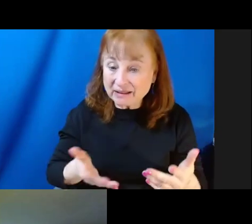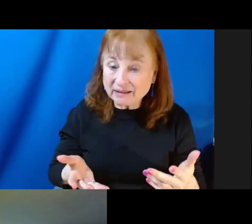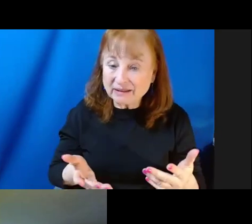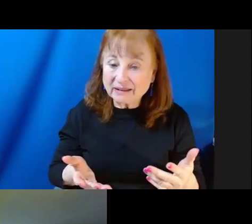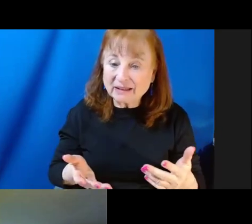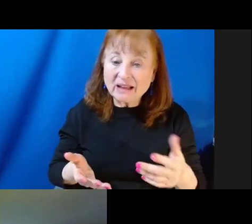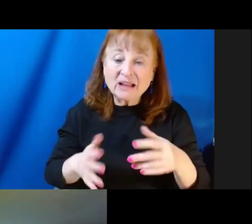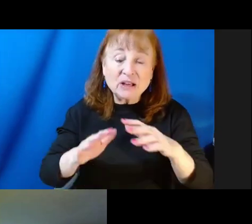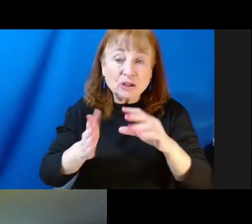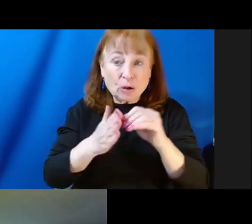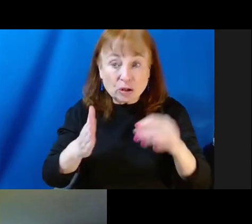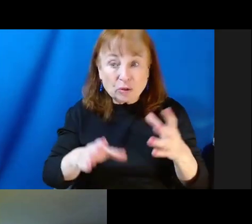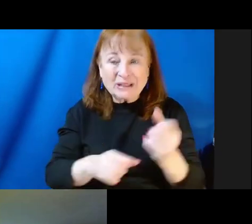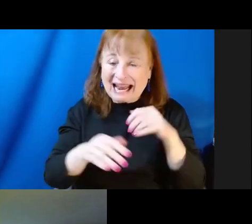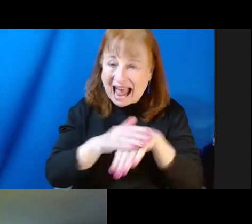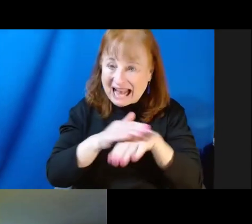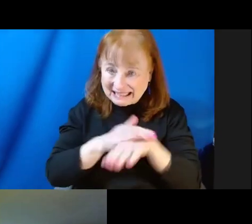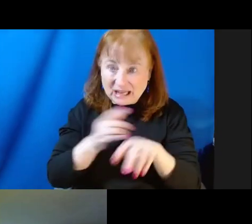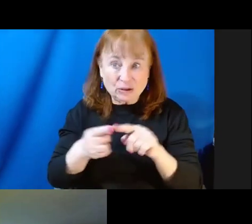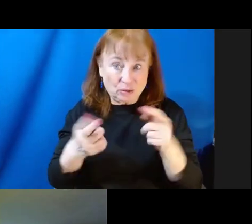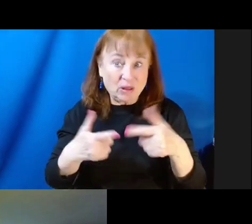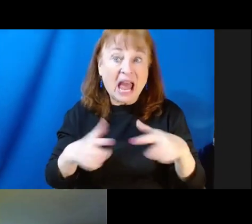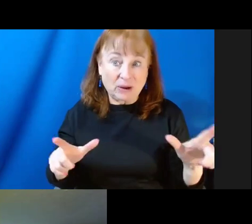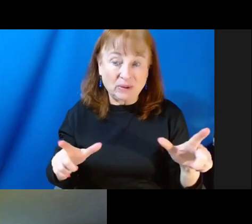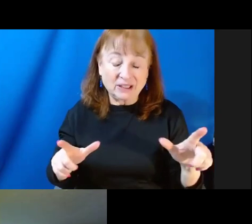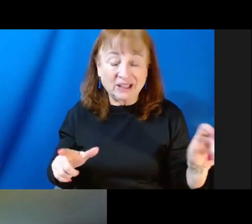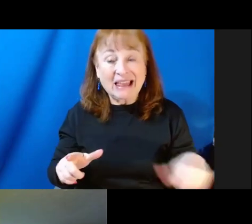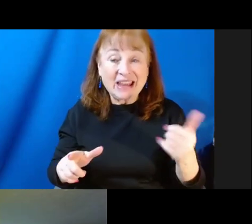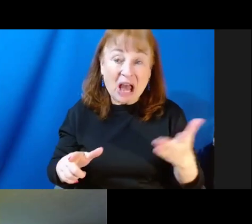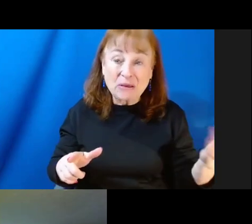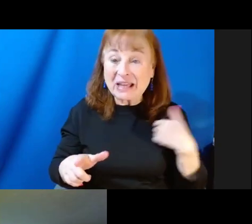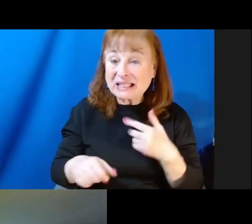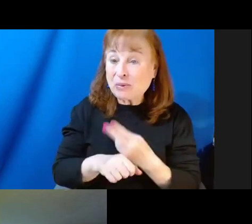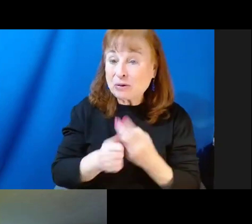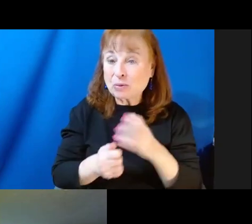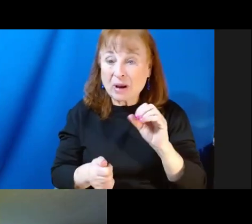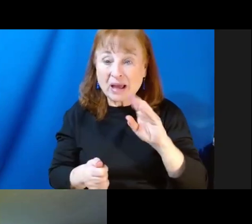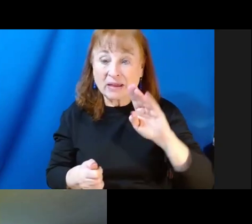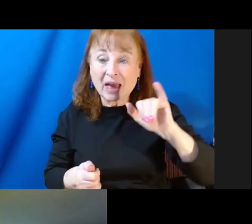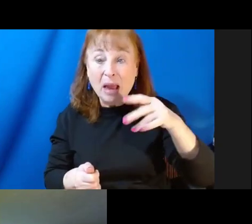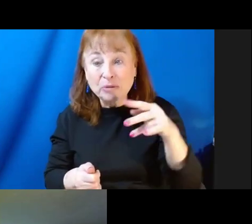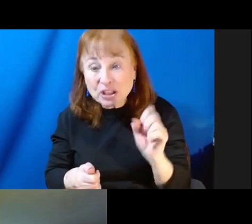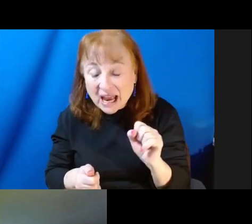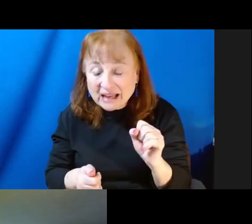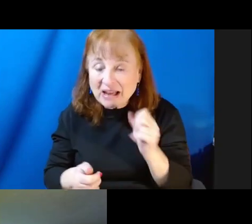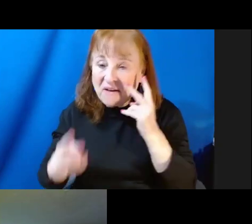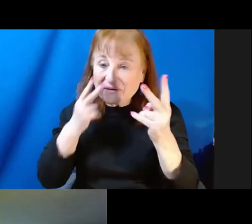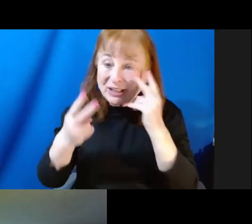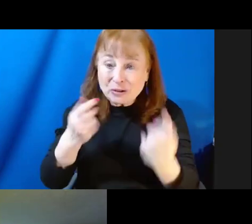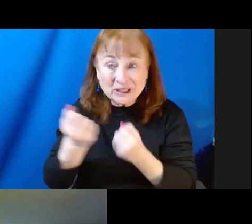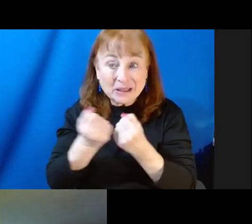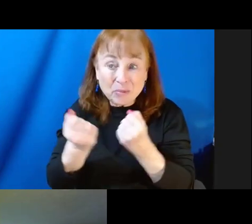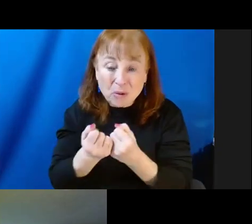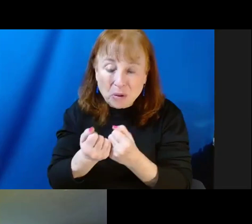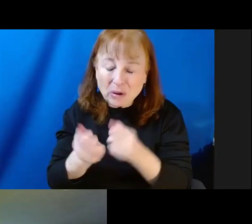they are getting access to language. These other things that we use with objects and visual supports or